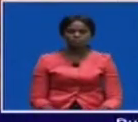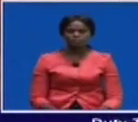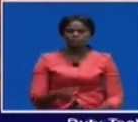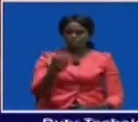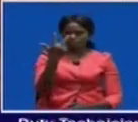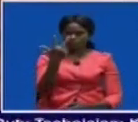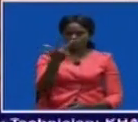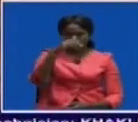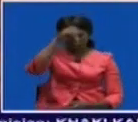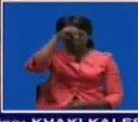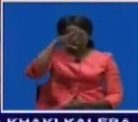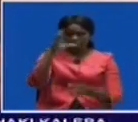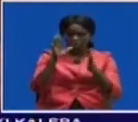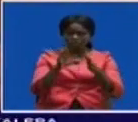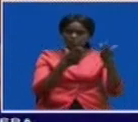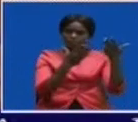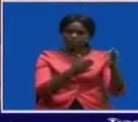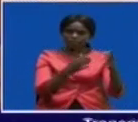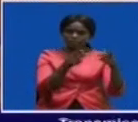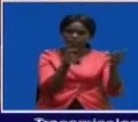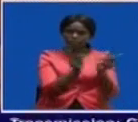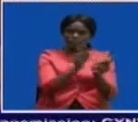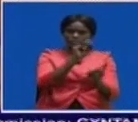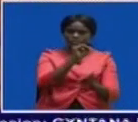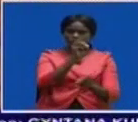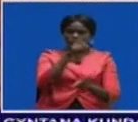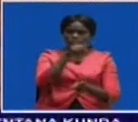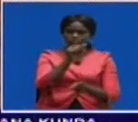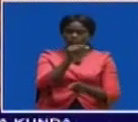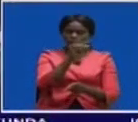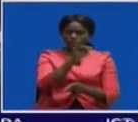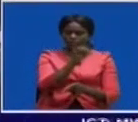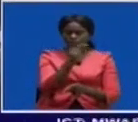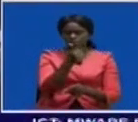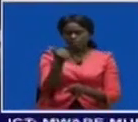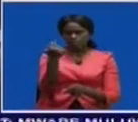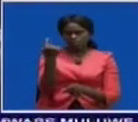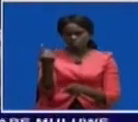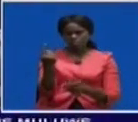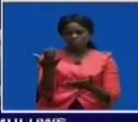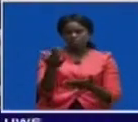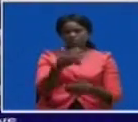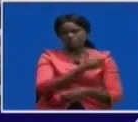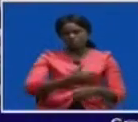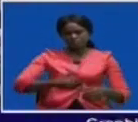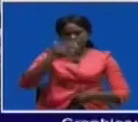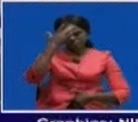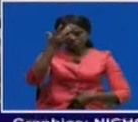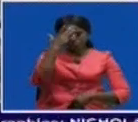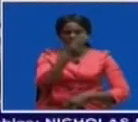Three miners have died at Mopani's Mindoro mine shaft in Kitwe, while one is battling for his life in Mozakire Mine